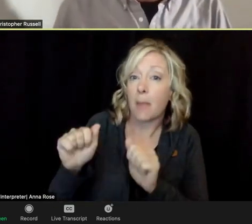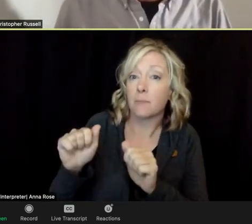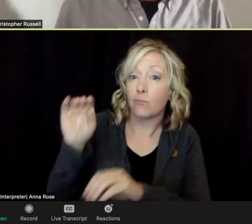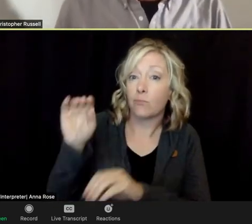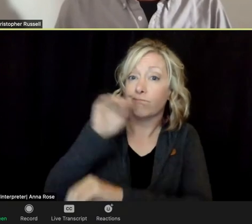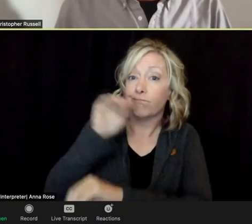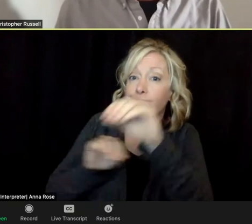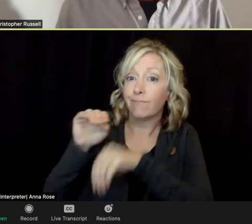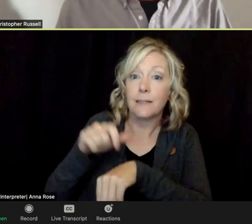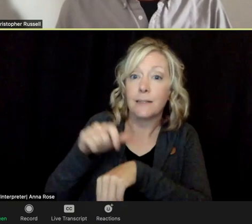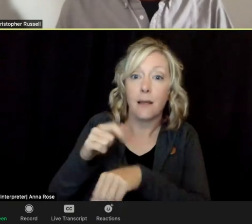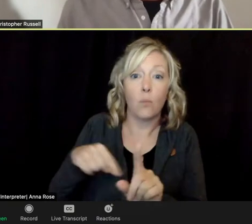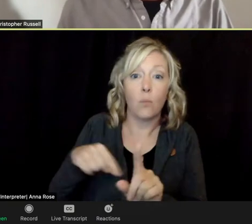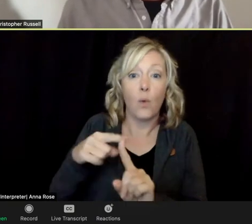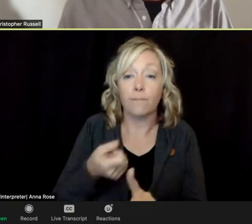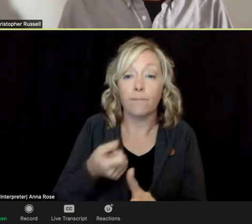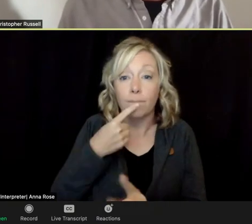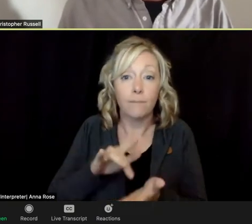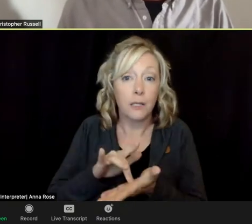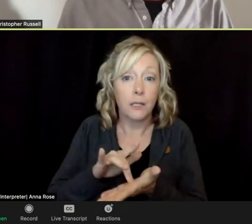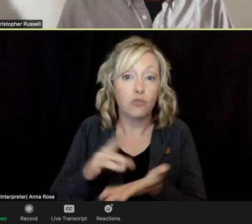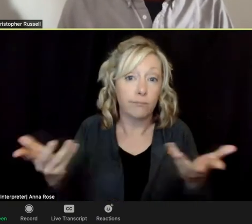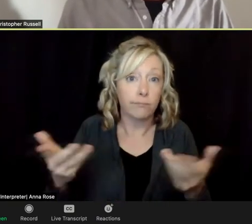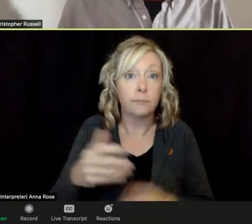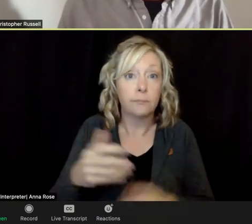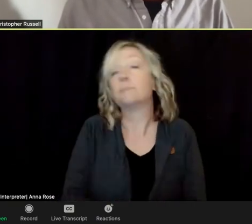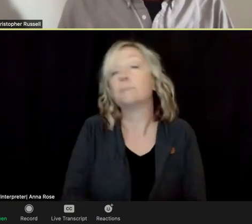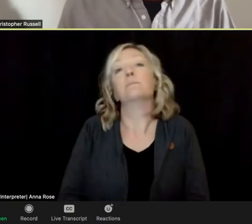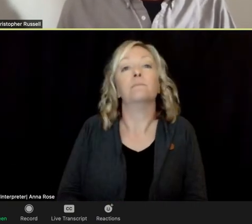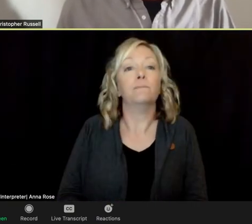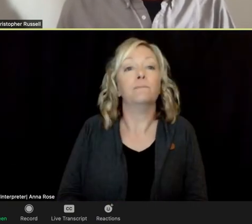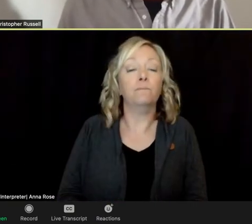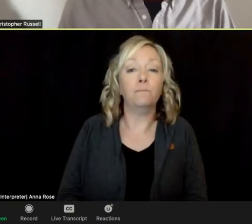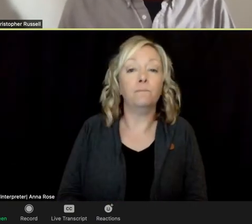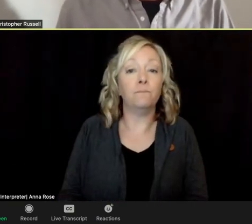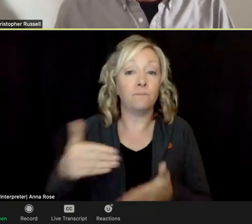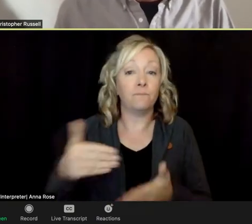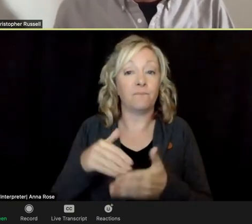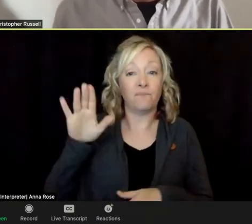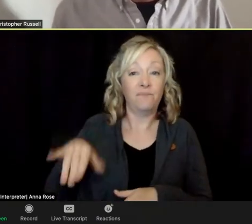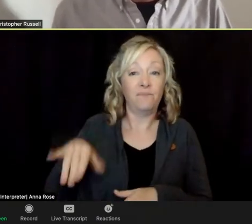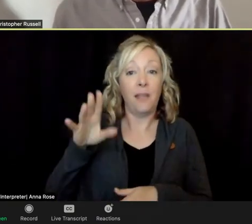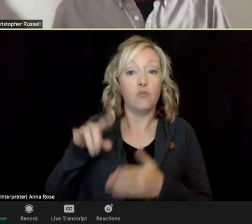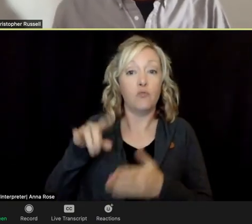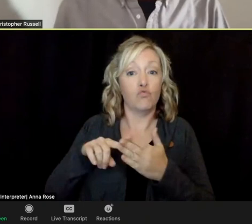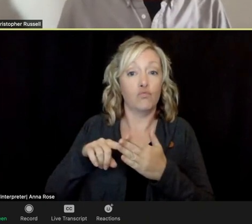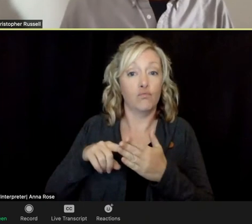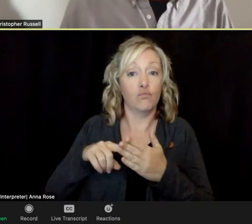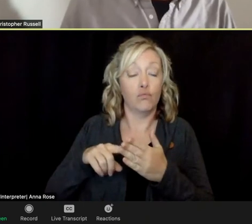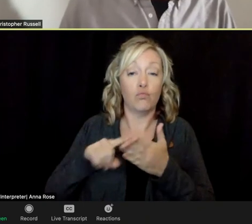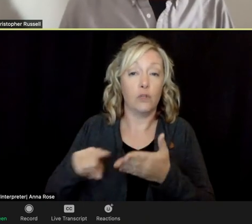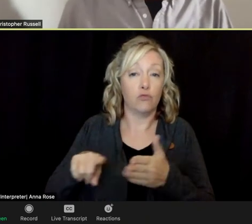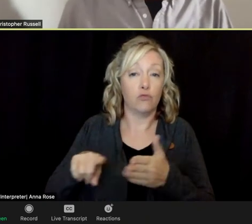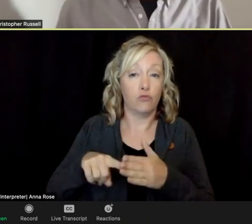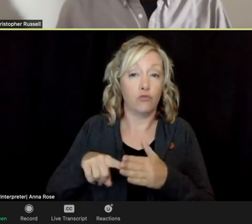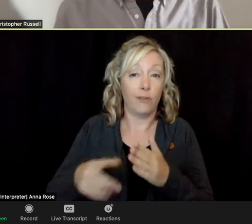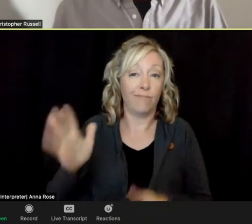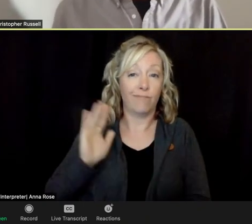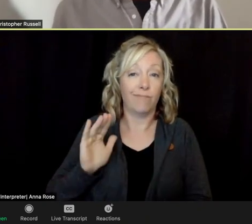said, to sort of start to assess these things. There was some good work out of TSBVI.